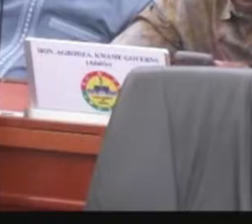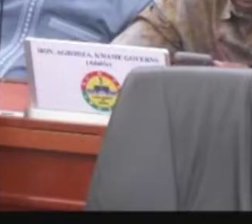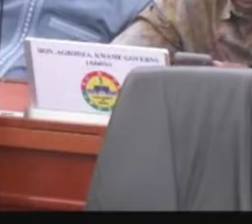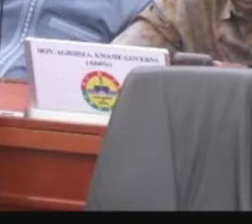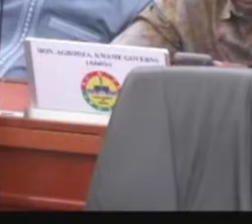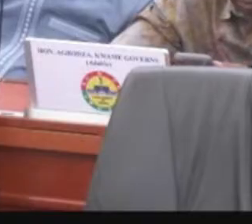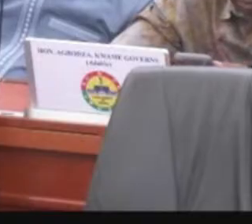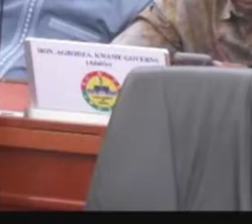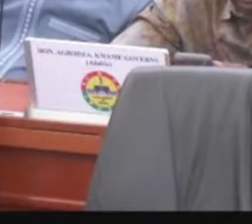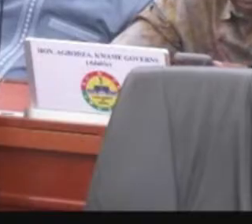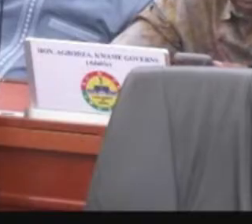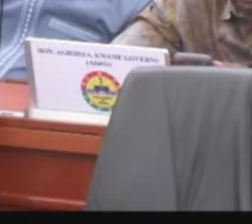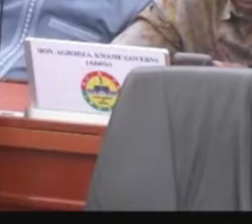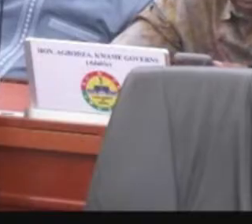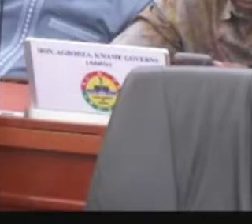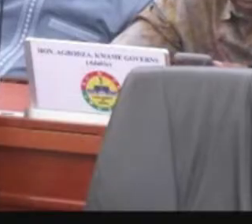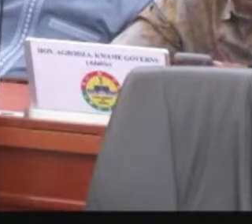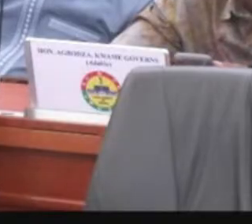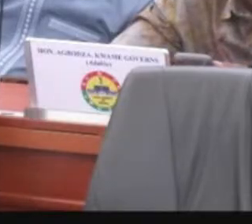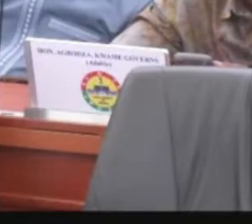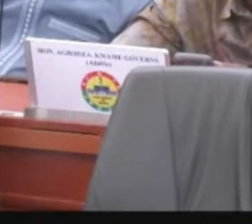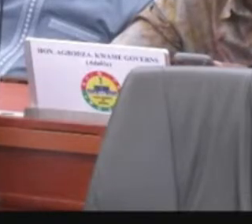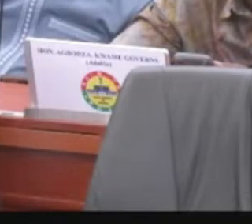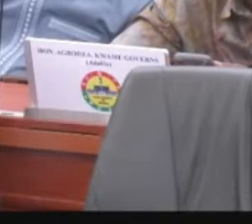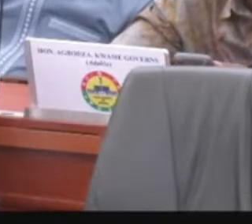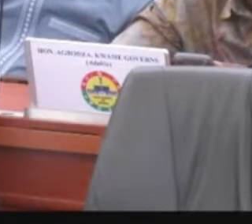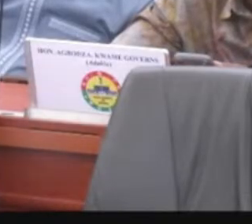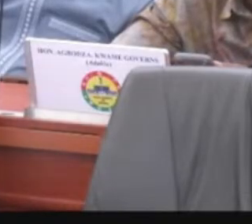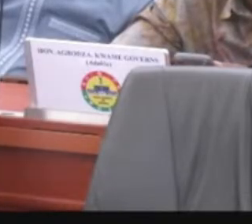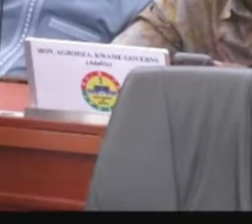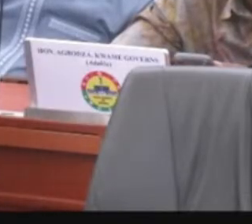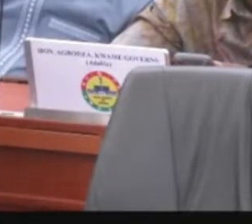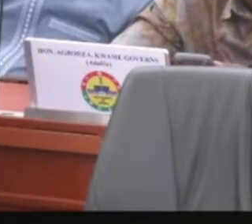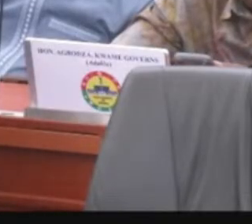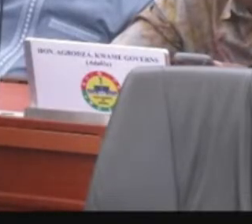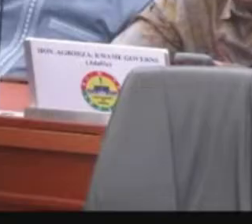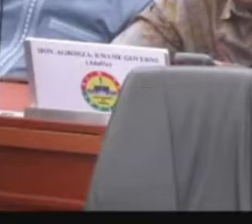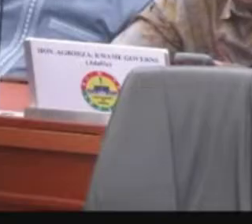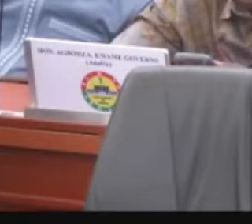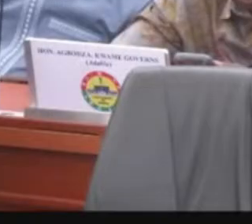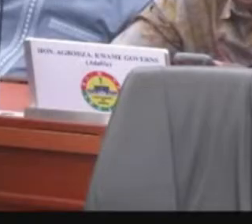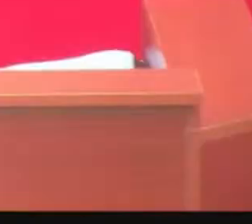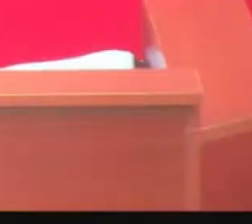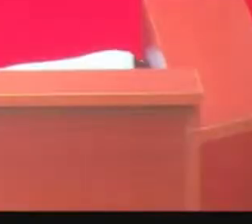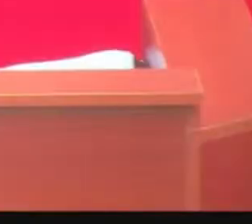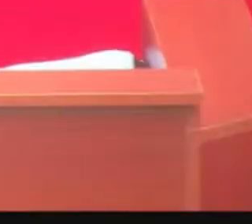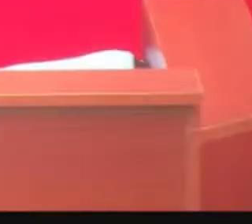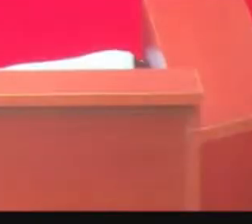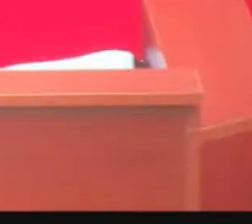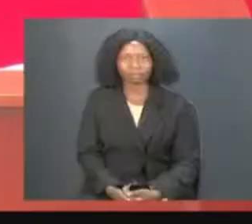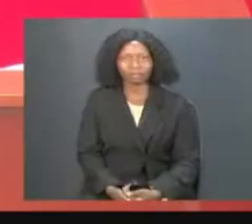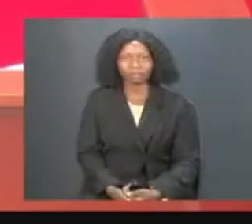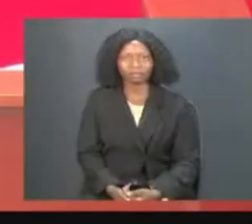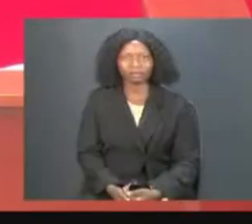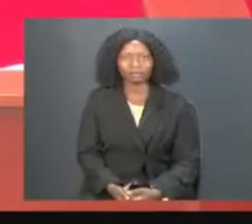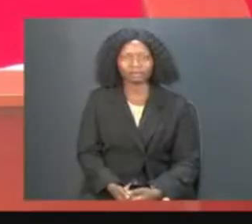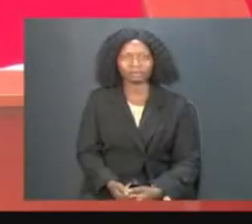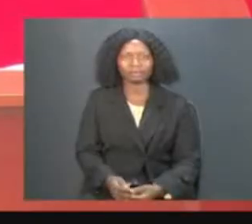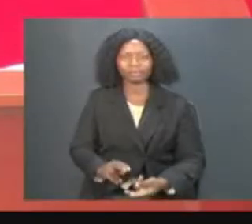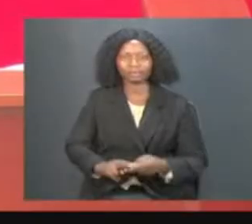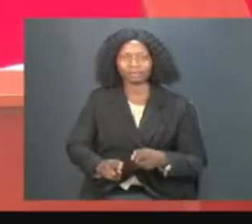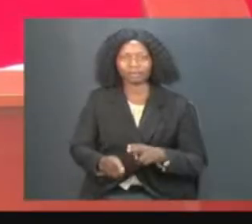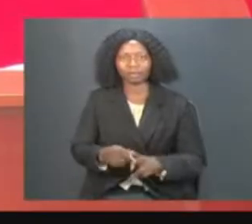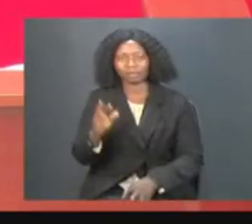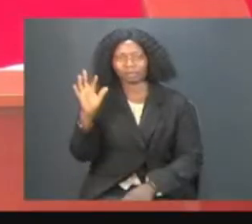24-hour economy authority bill. Yes, the application is to take item number 19 at page